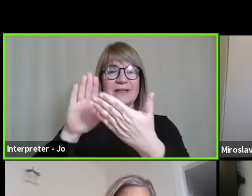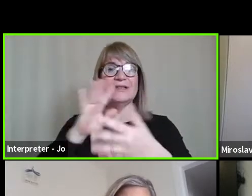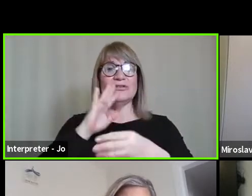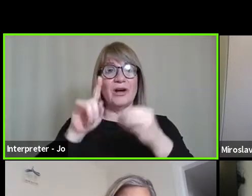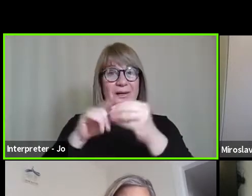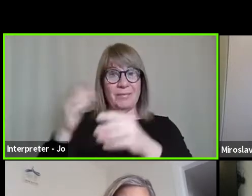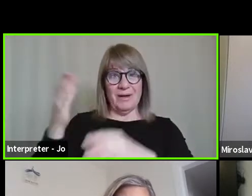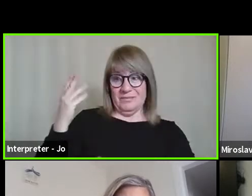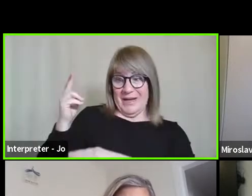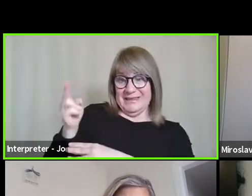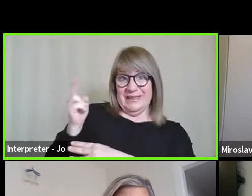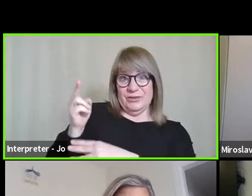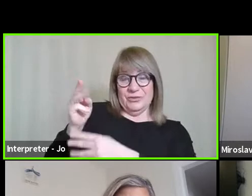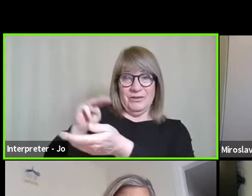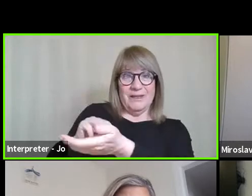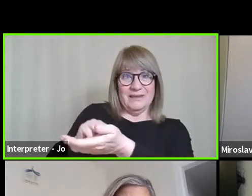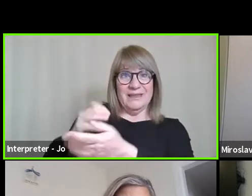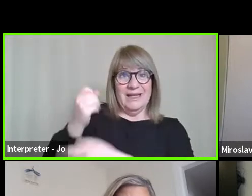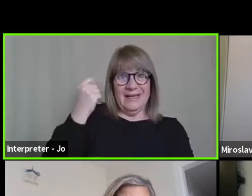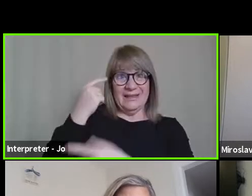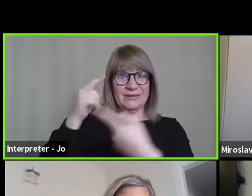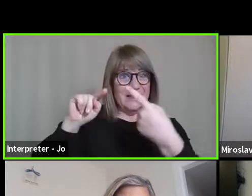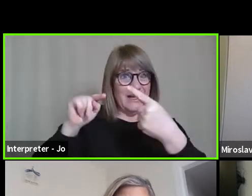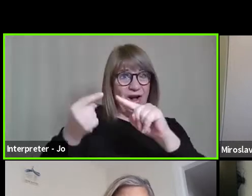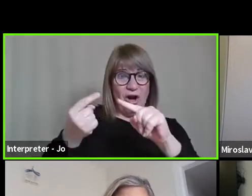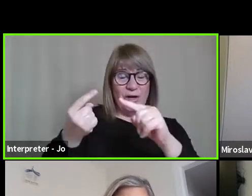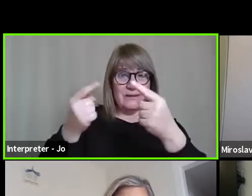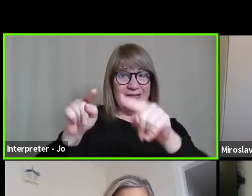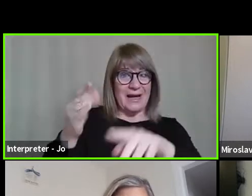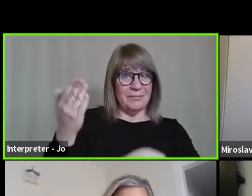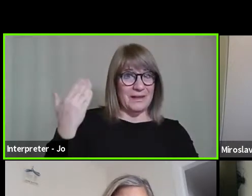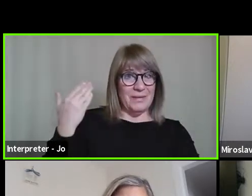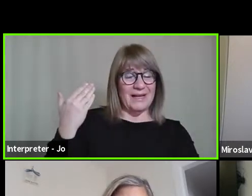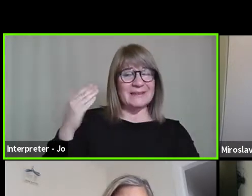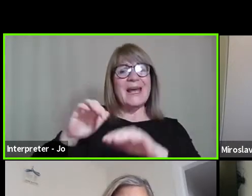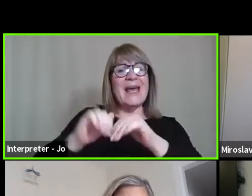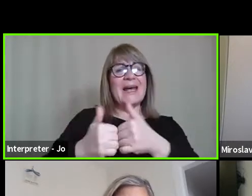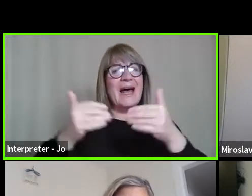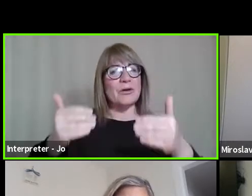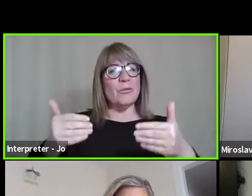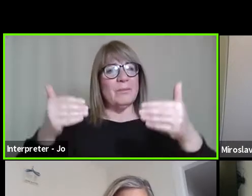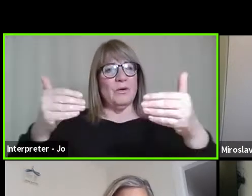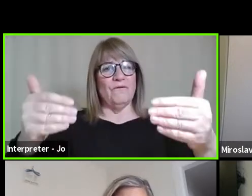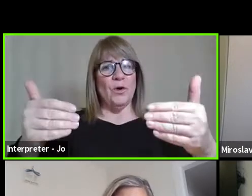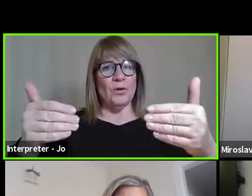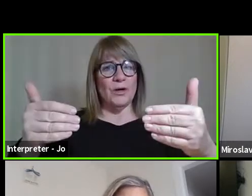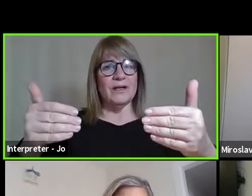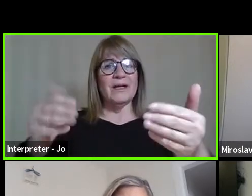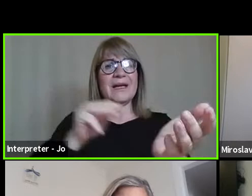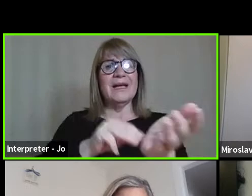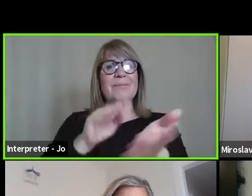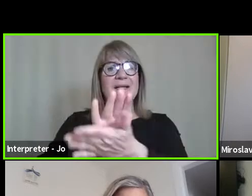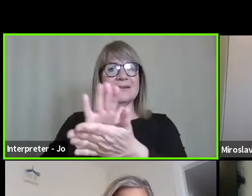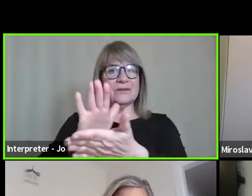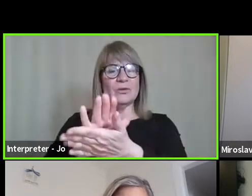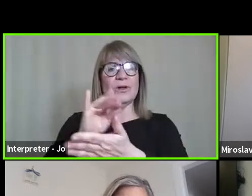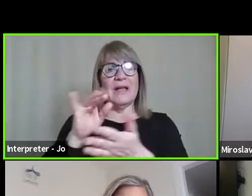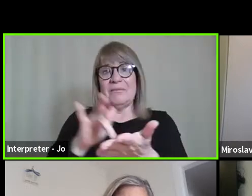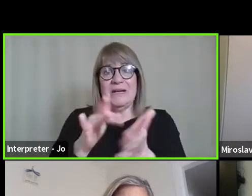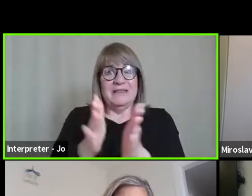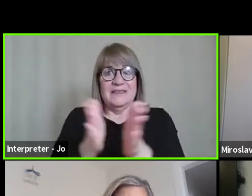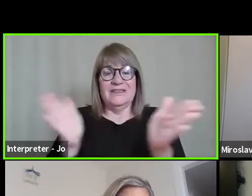and better understanding the harms that had been done and the ways in which we can move forward um in in medical school and just medicine in